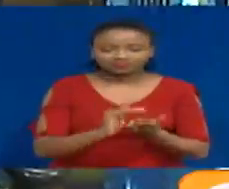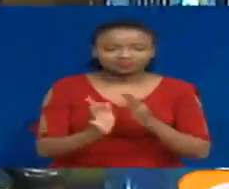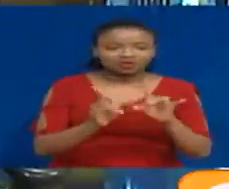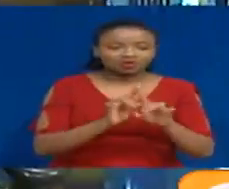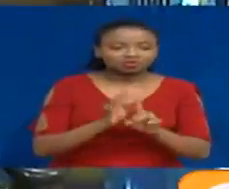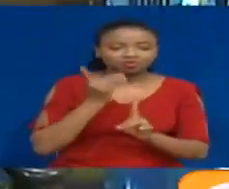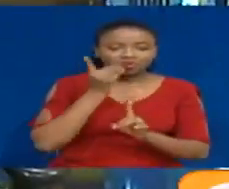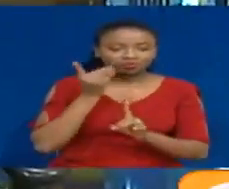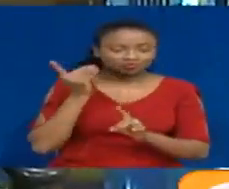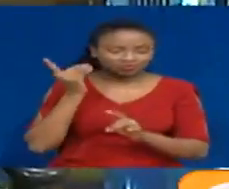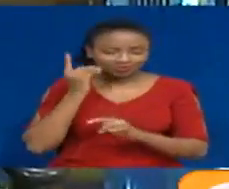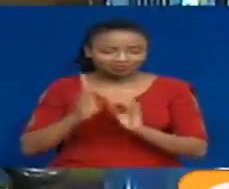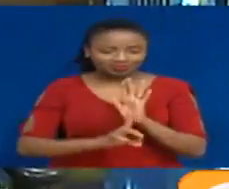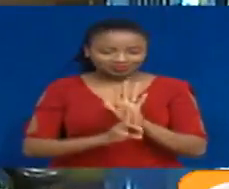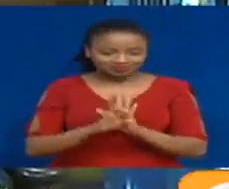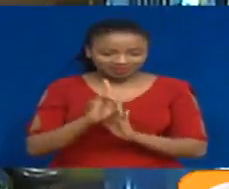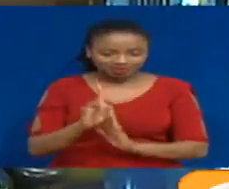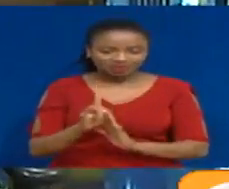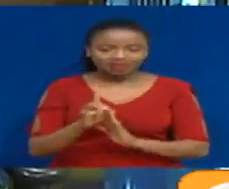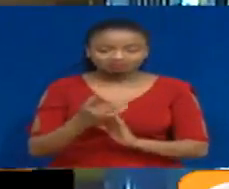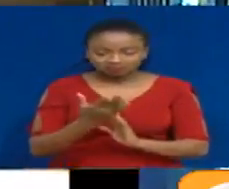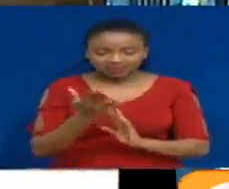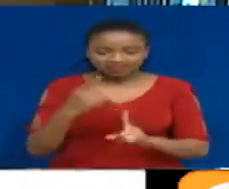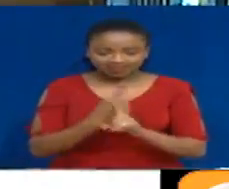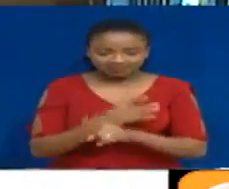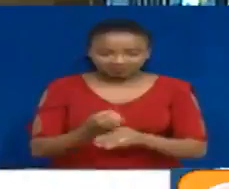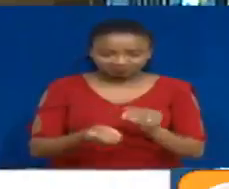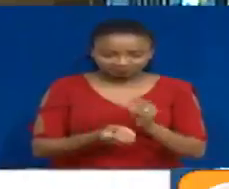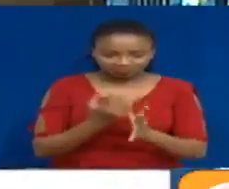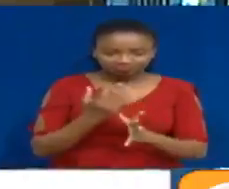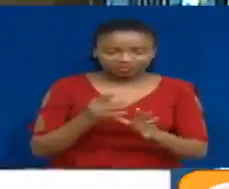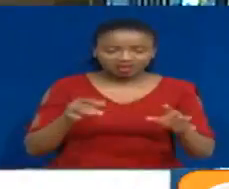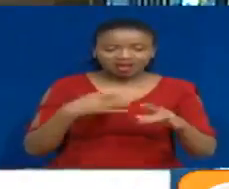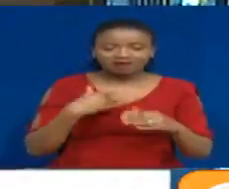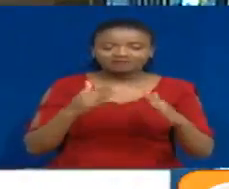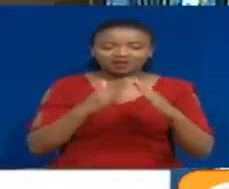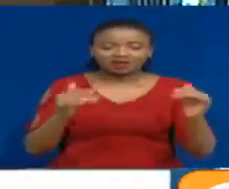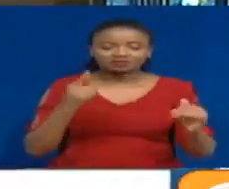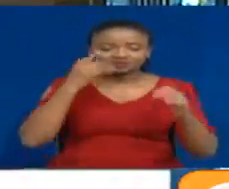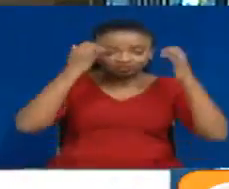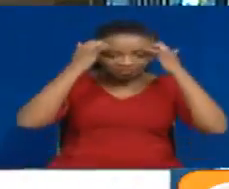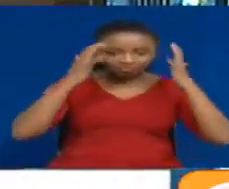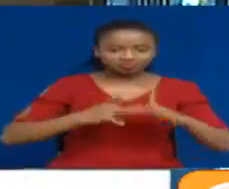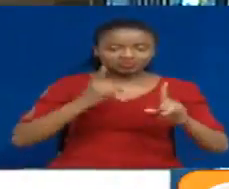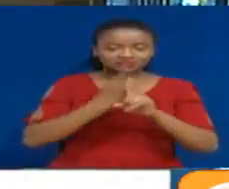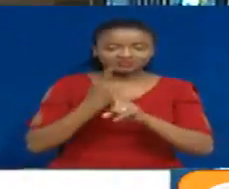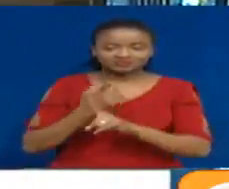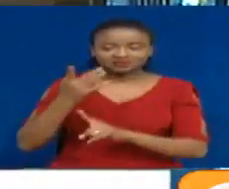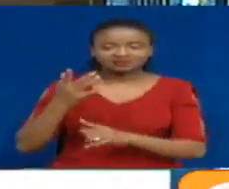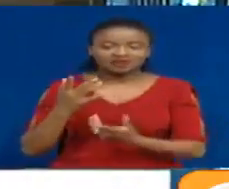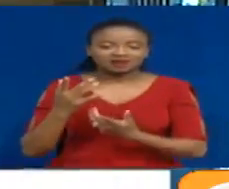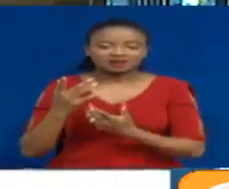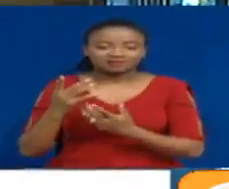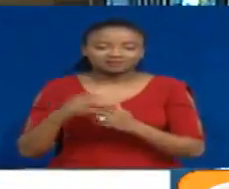Student hostels developer Arcon Holdings has launched a 700-bed accommodation complex for students of the United States